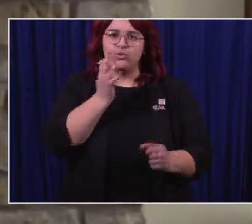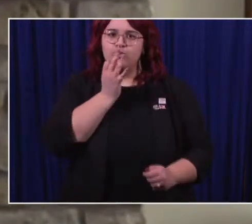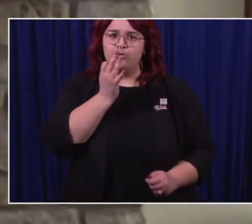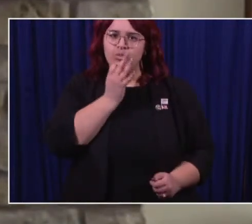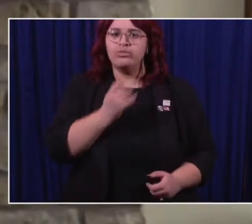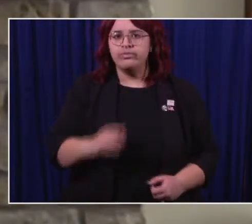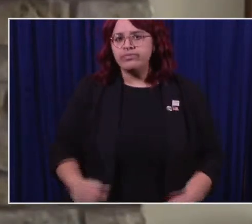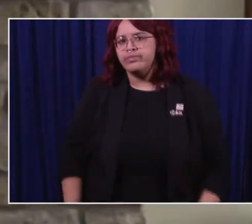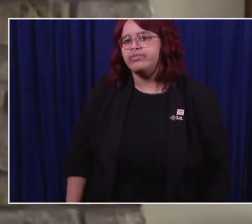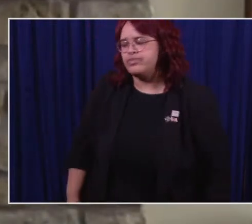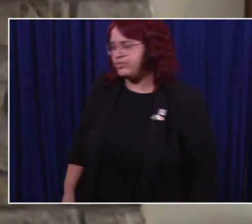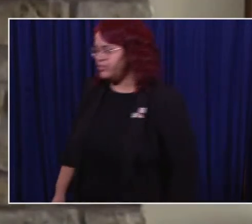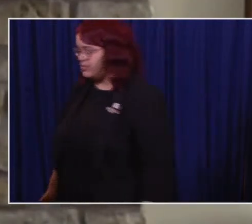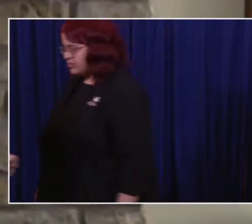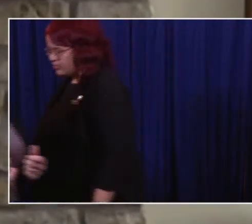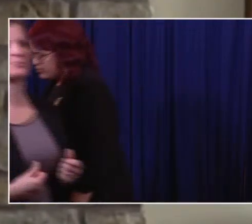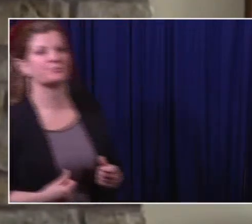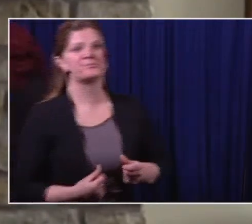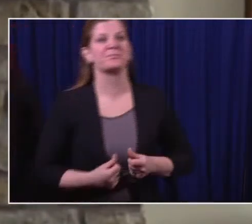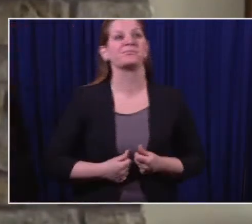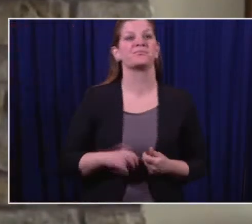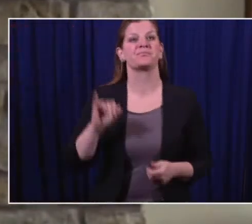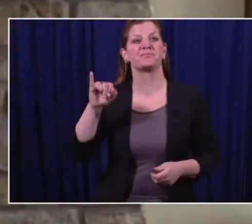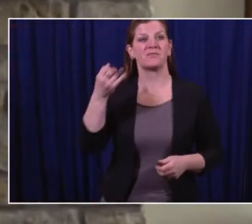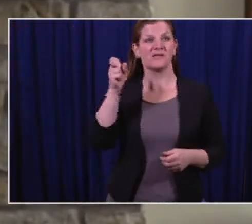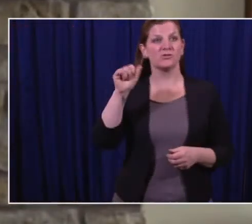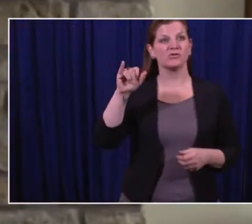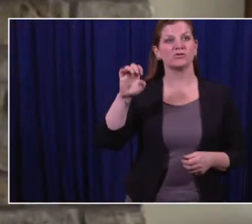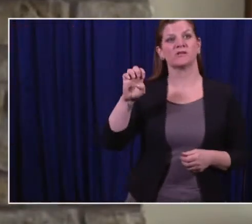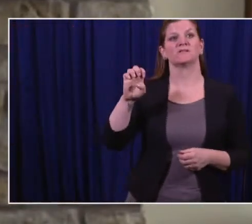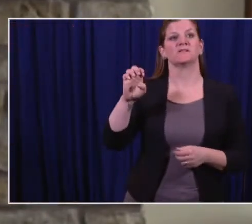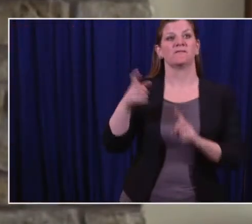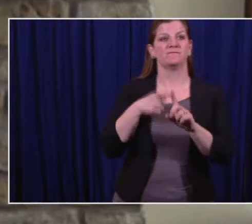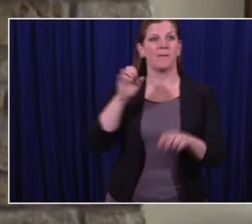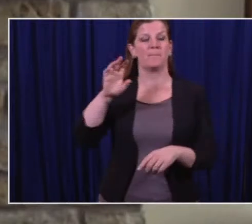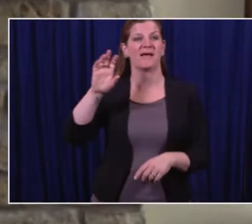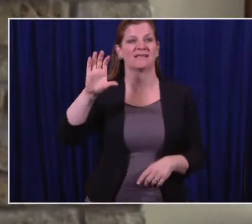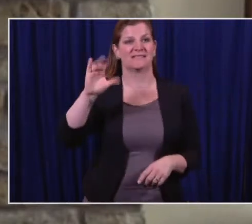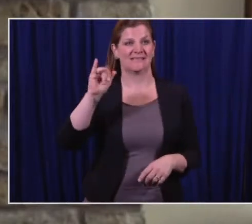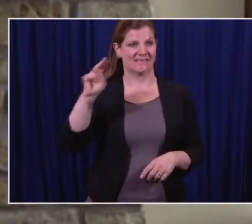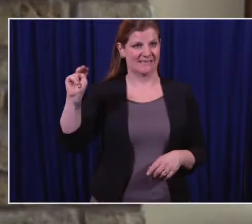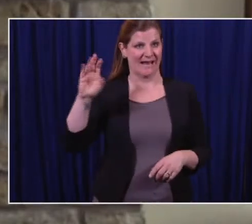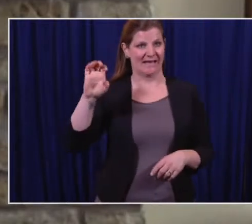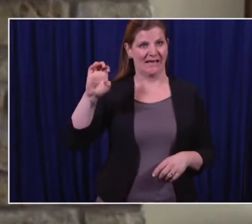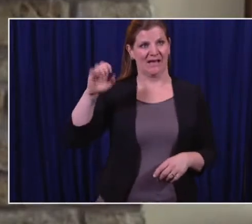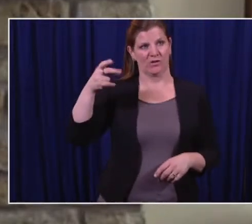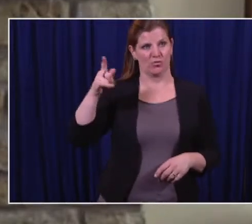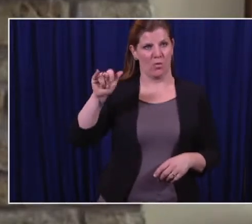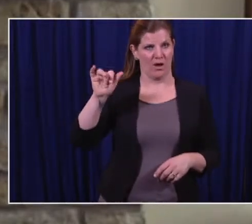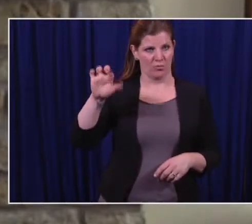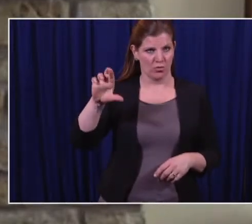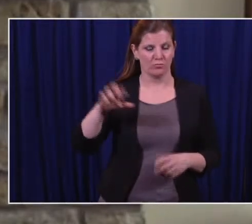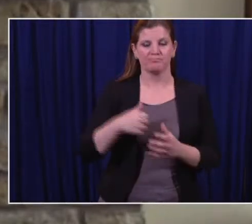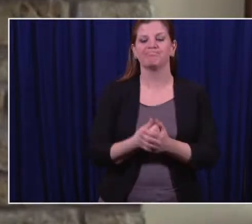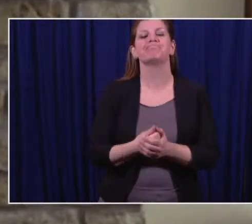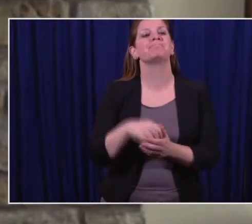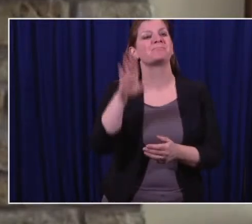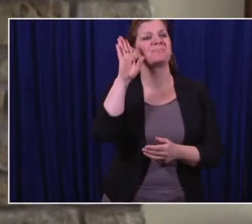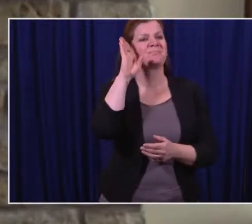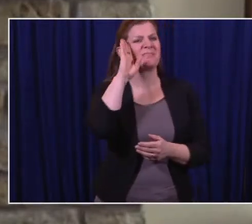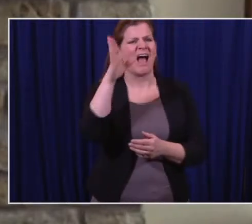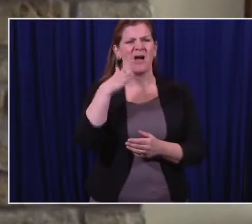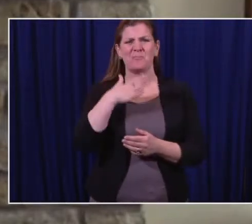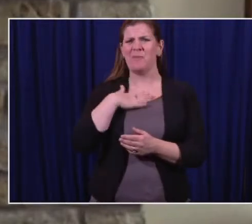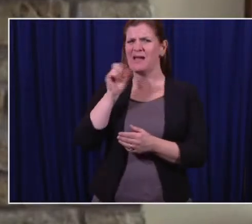Next question is from Jesse Balmert at the Cincinnati Enquirer. Hello, Governor. My question might be for you or might be for